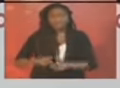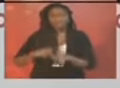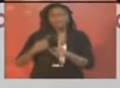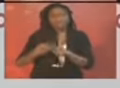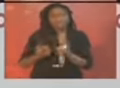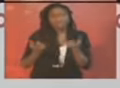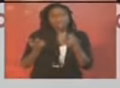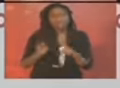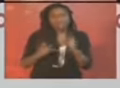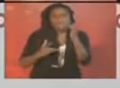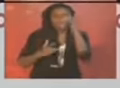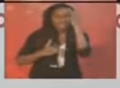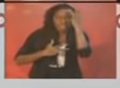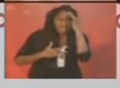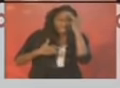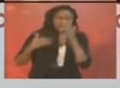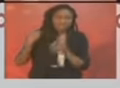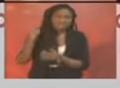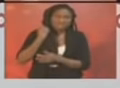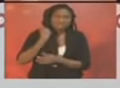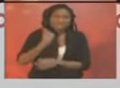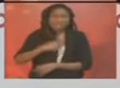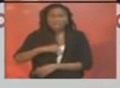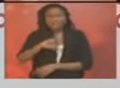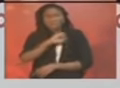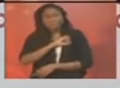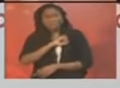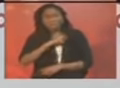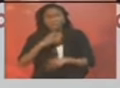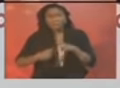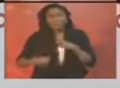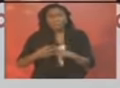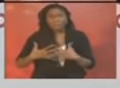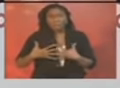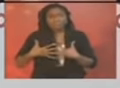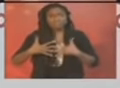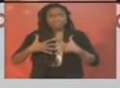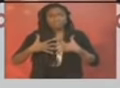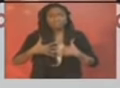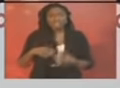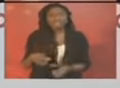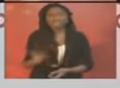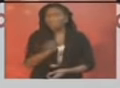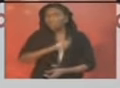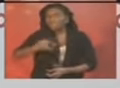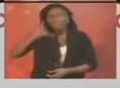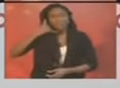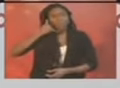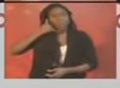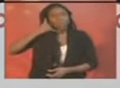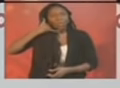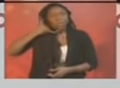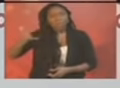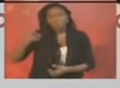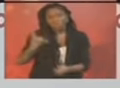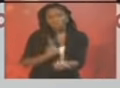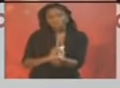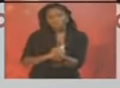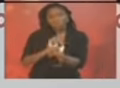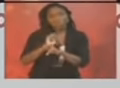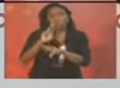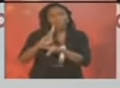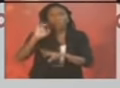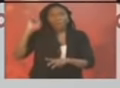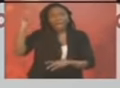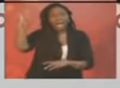cough, fever, if you have difficulty breathing, call your nearest healthcare provider or the ambulance service at